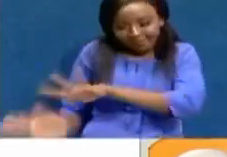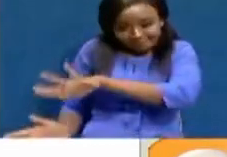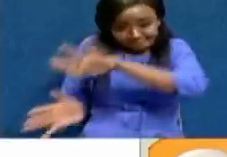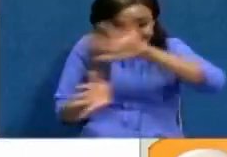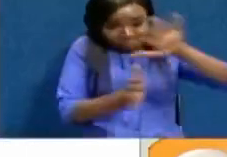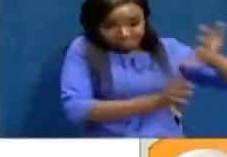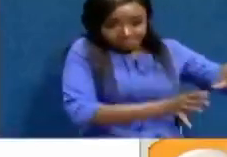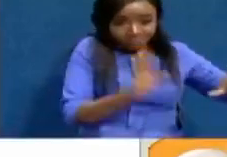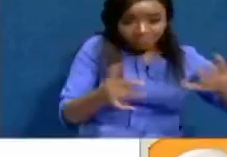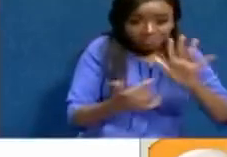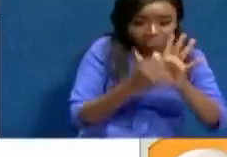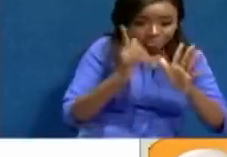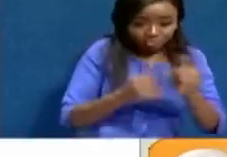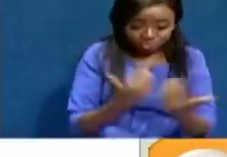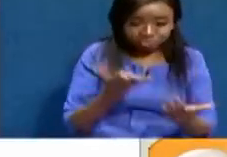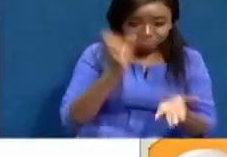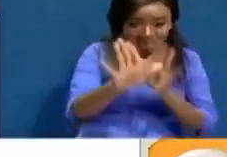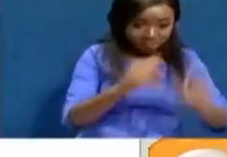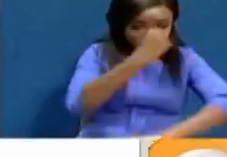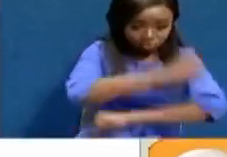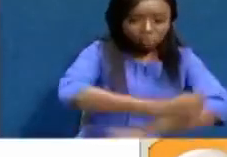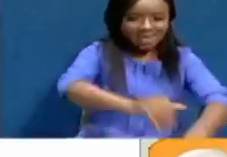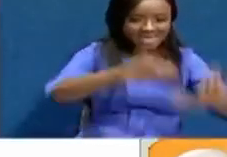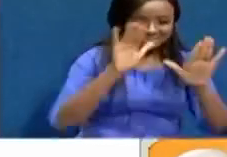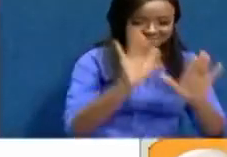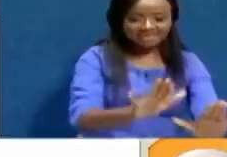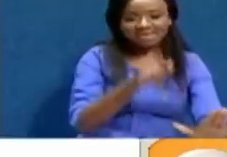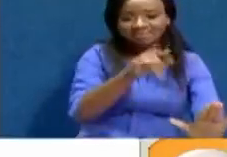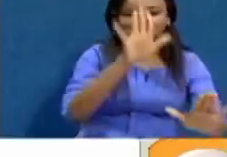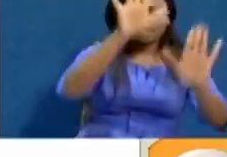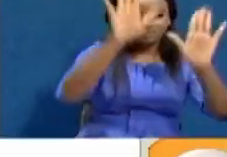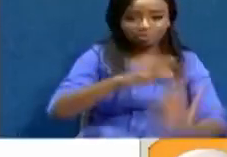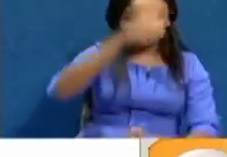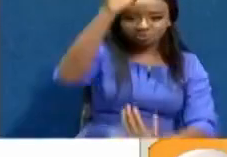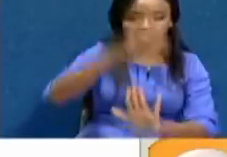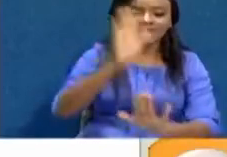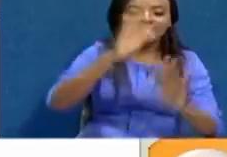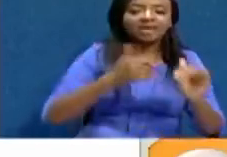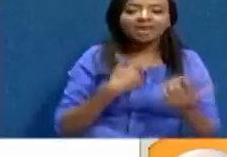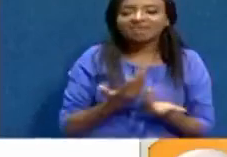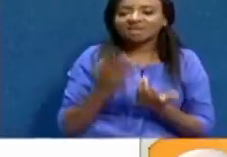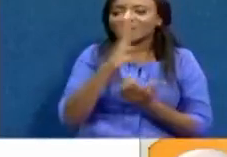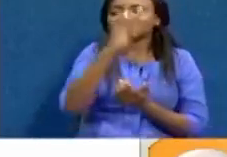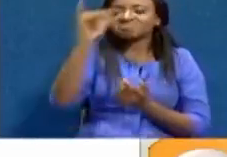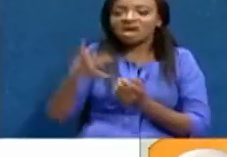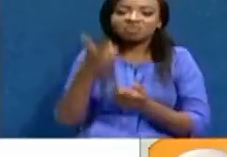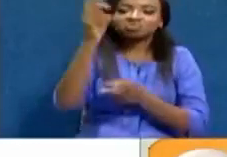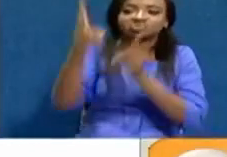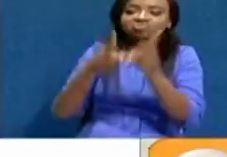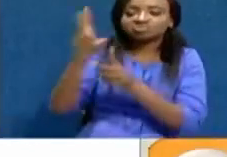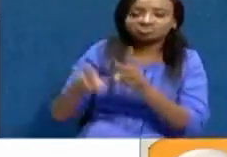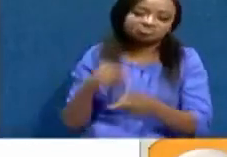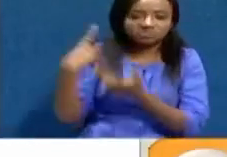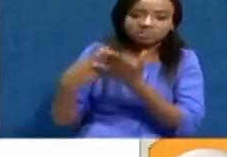that getting our children back to school and keeping them there is more important than having a BBI or 2022